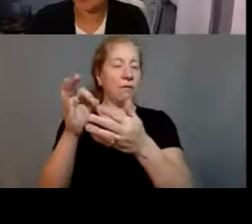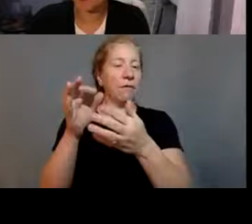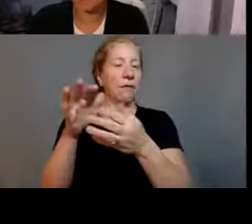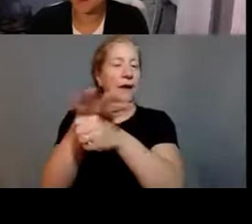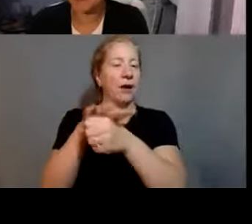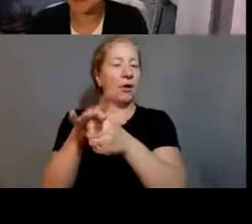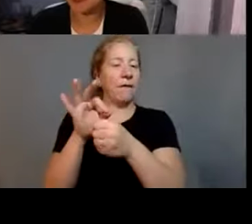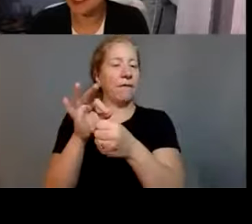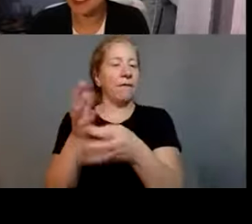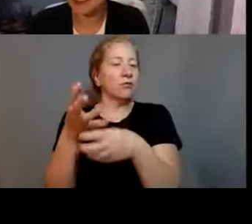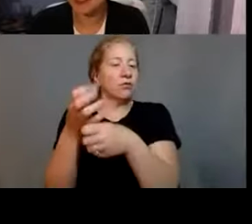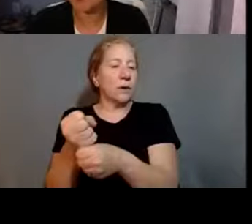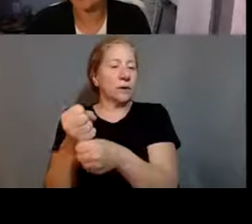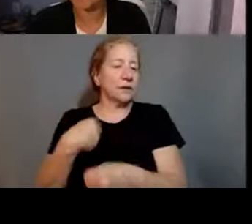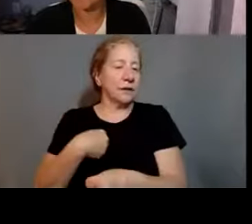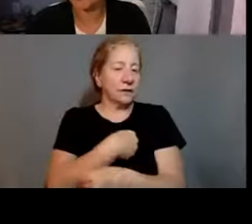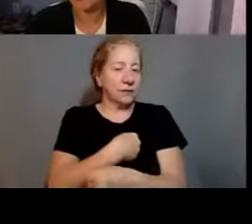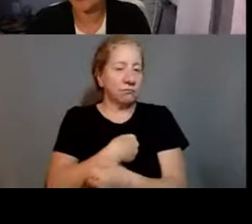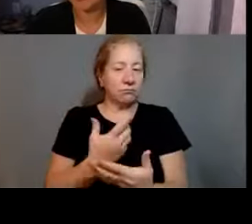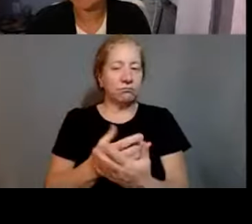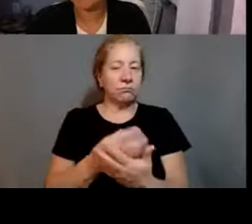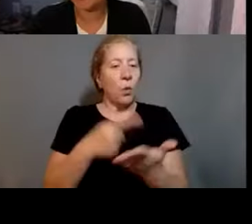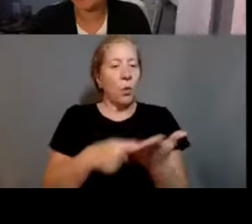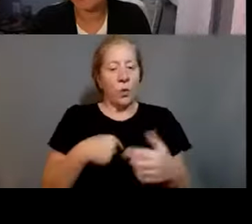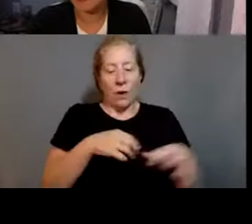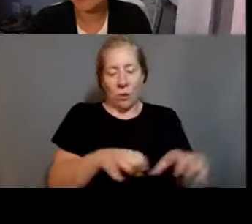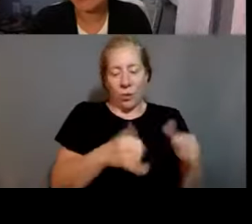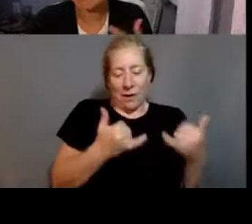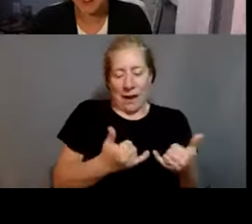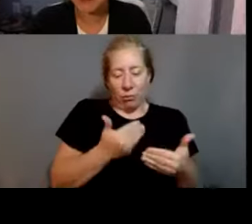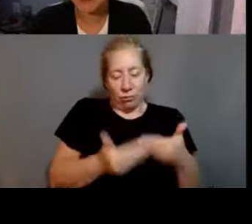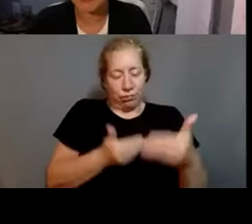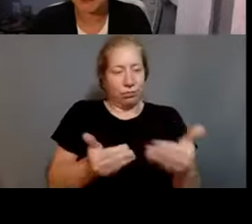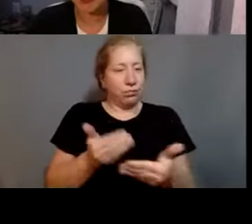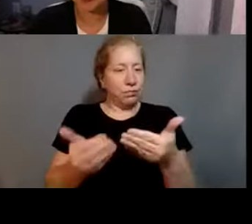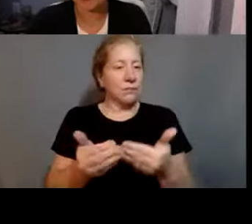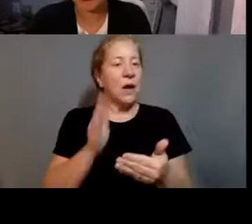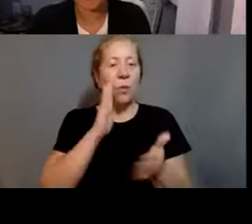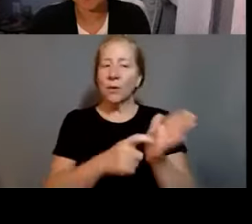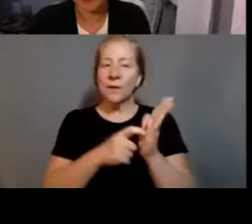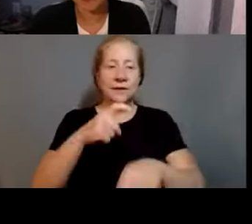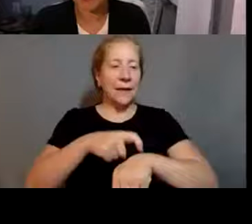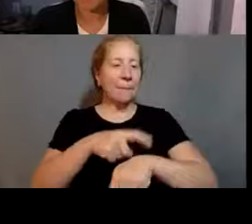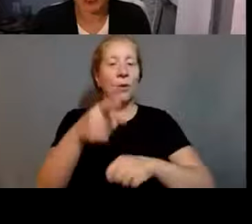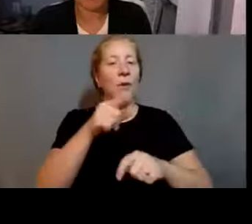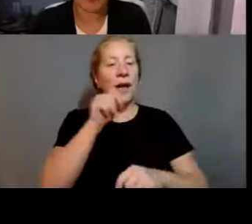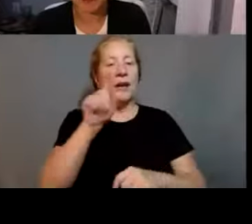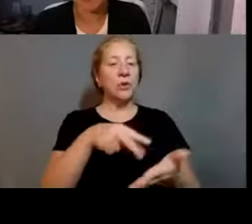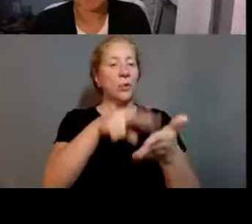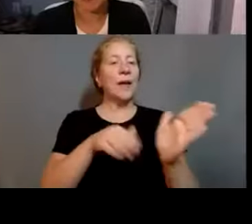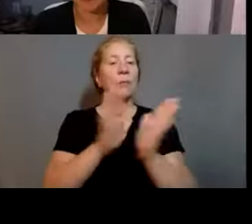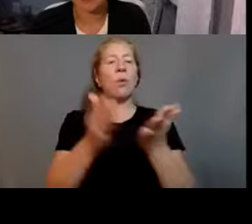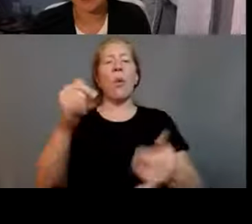that point where families can trust us? And what work are we doing individually, right? Because this is a process. You don't just read a book and you